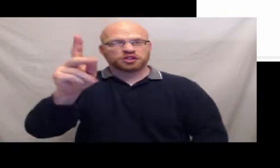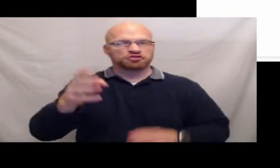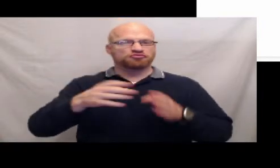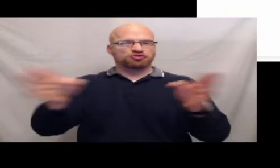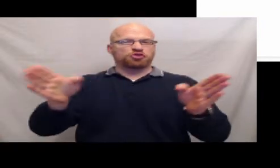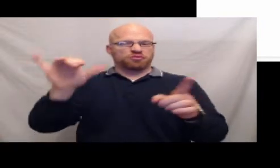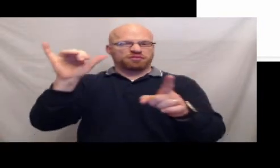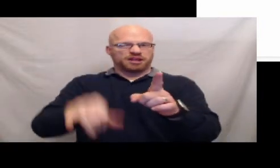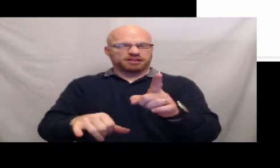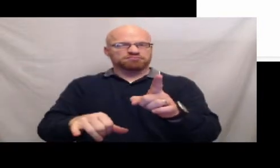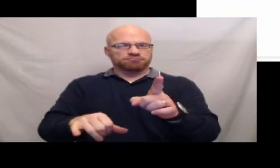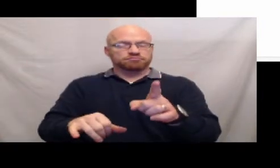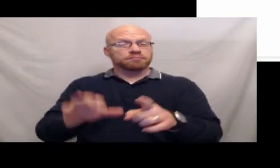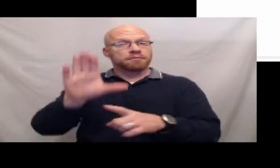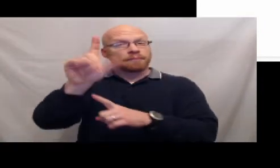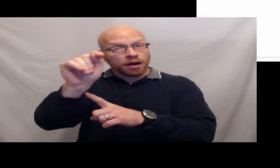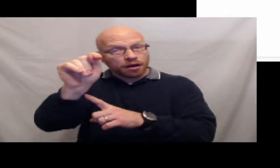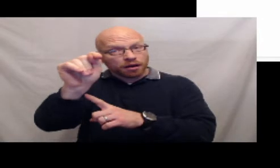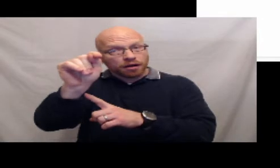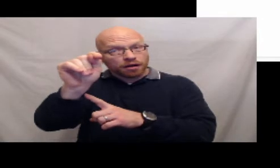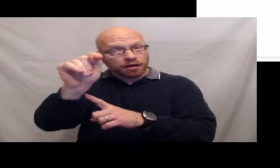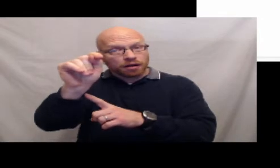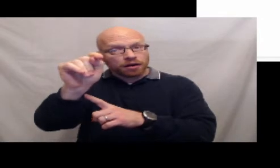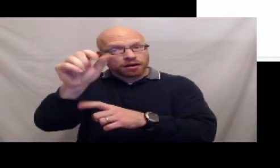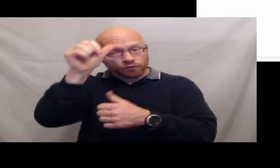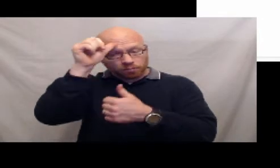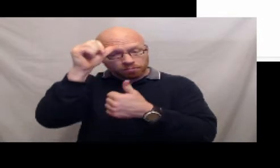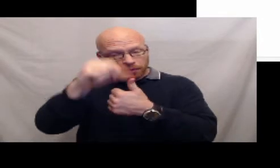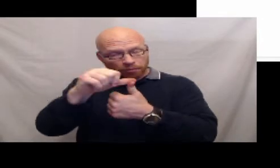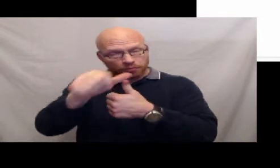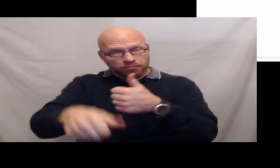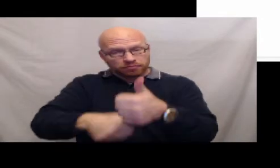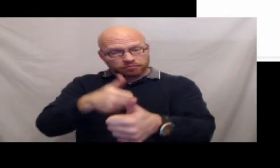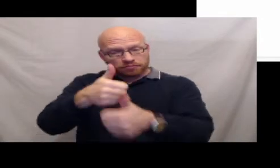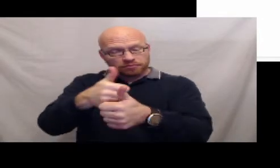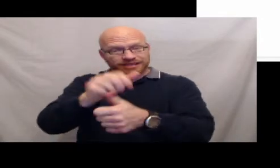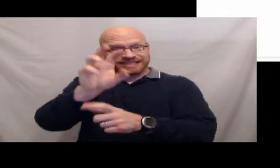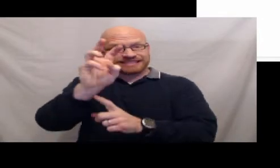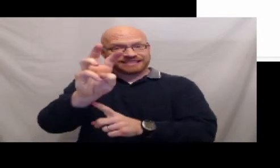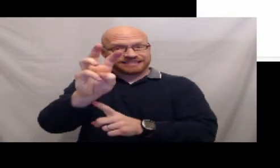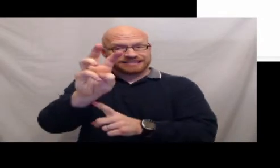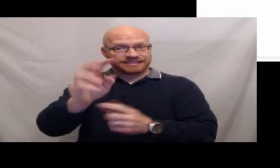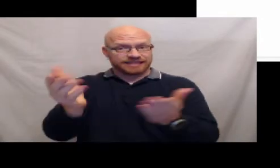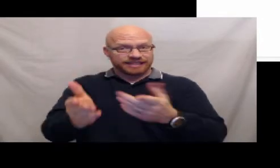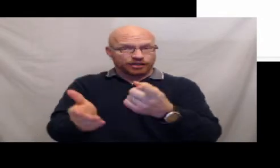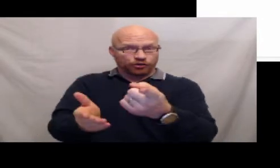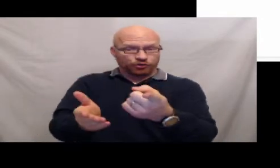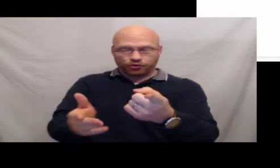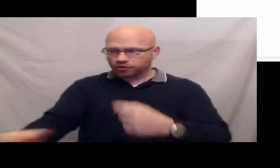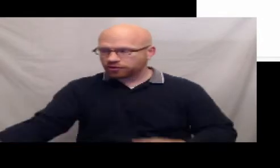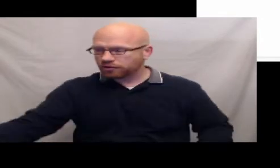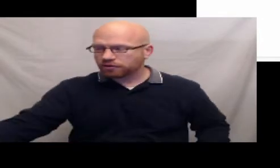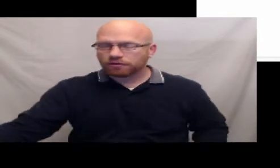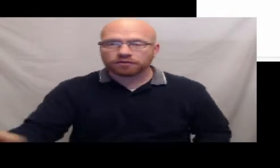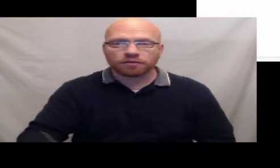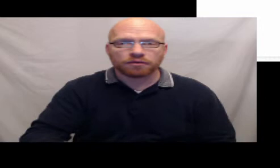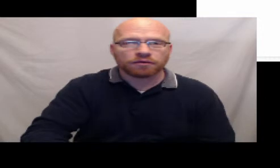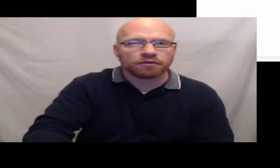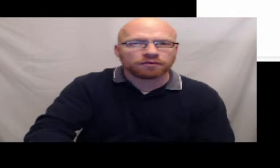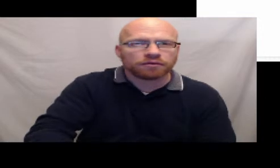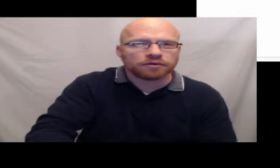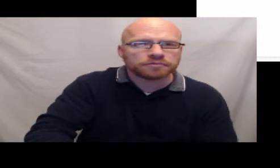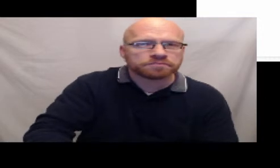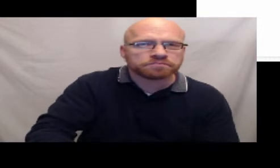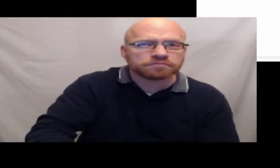Okay, so we've generally we've discovered what pairs, what factors 6 have. Okay, but